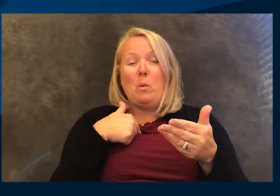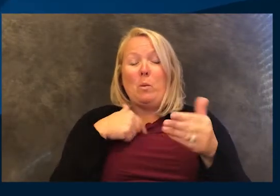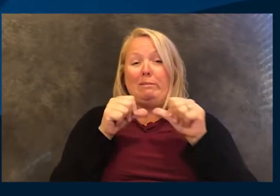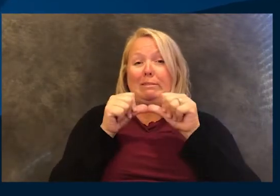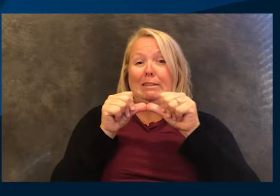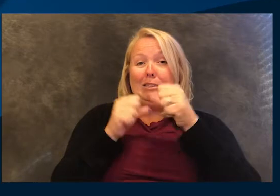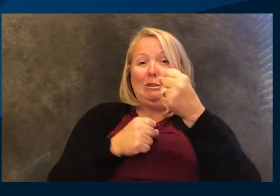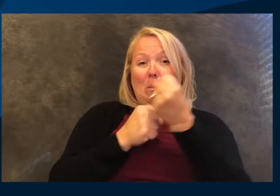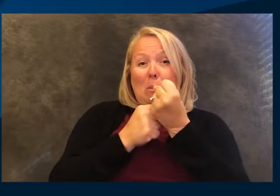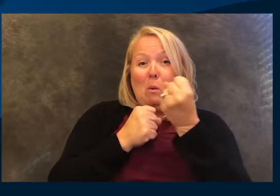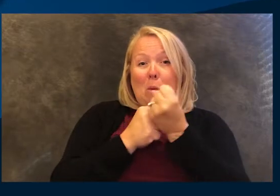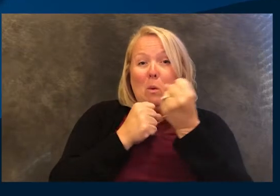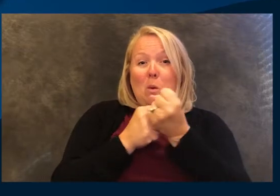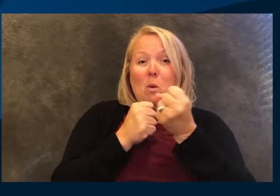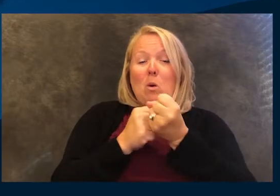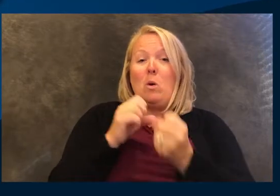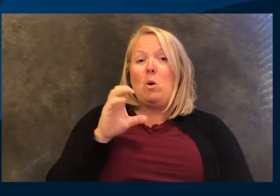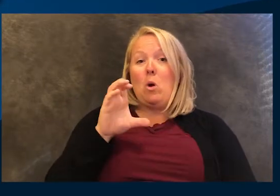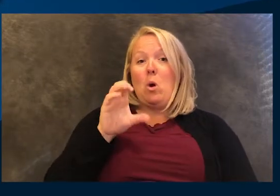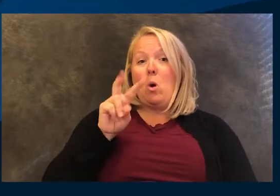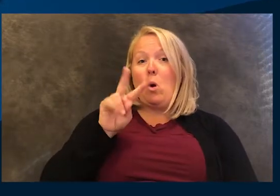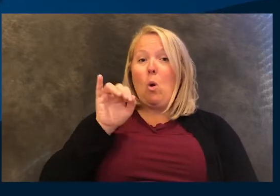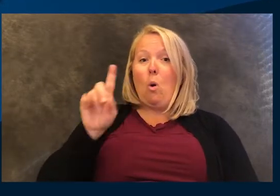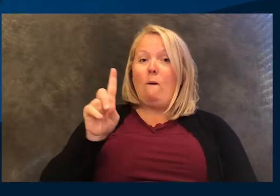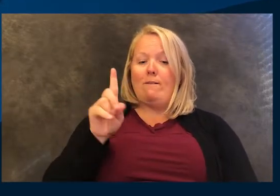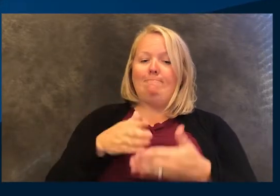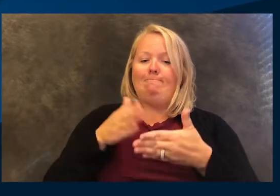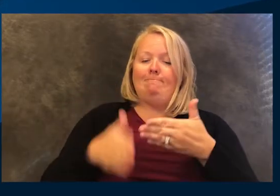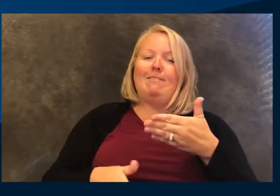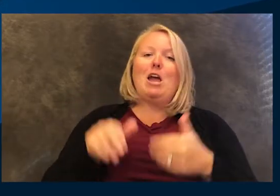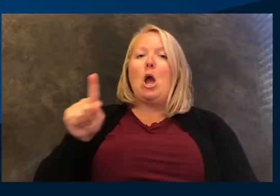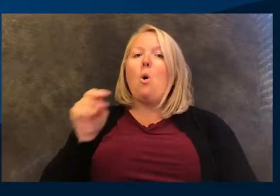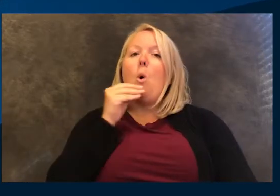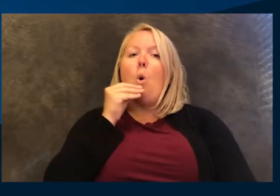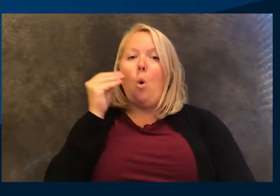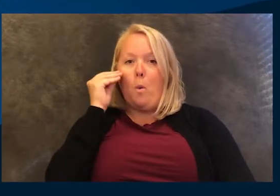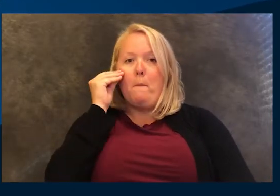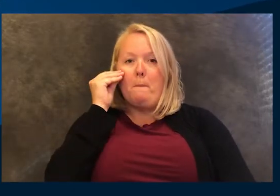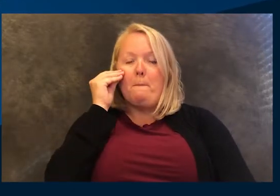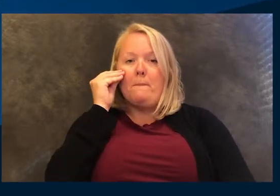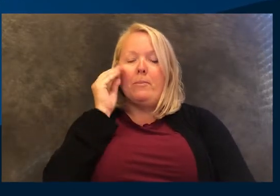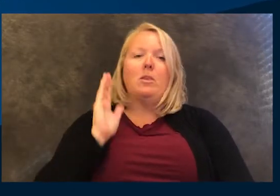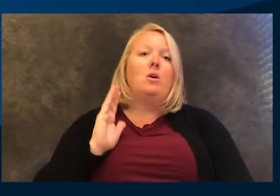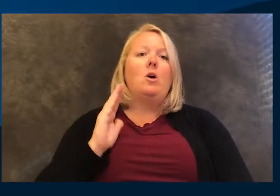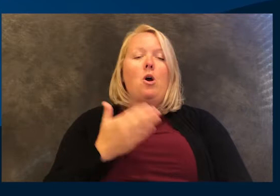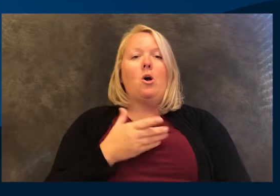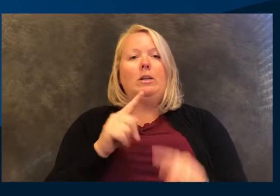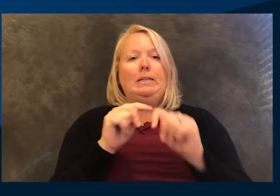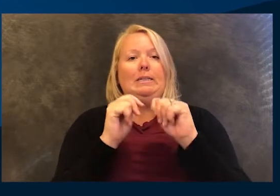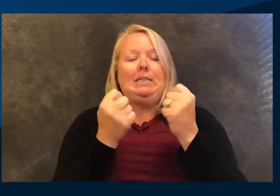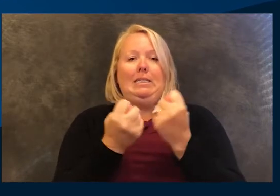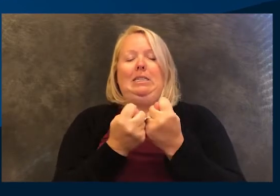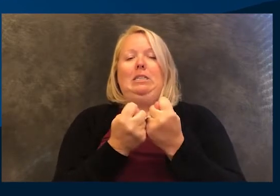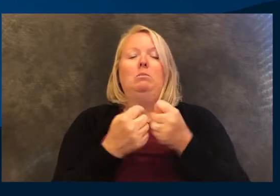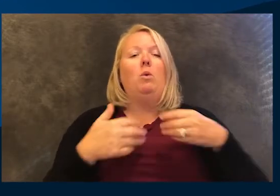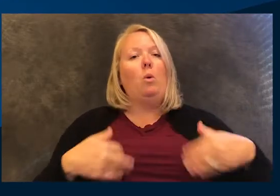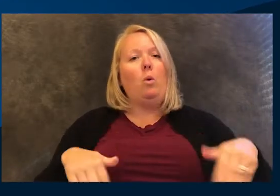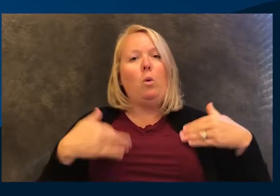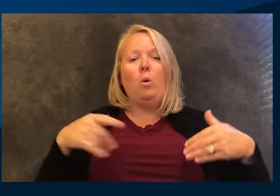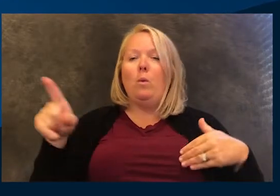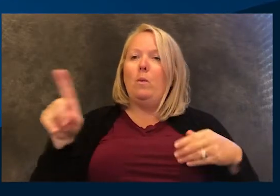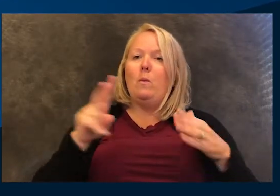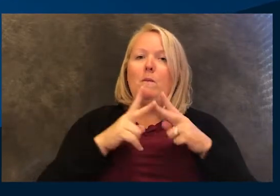support the COVID completion at home, and I will say that our teams have become very creative and